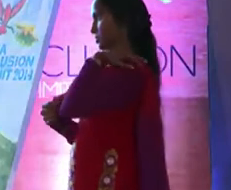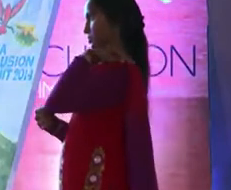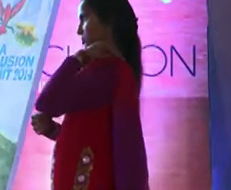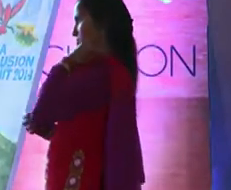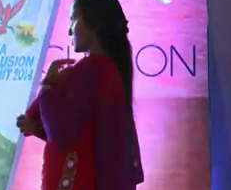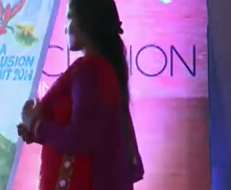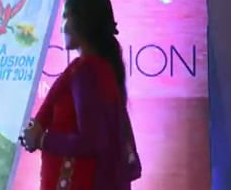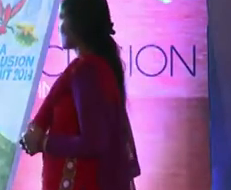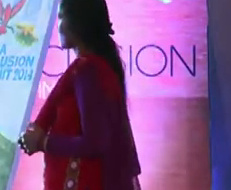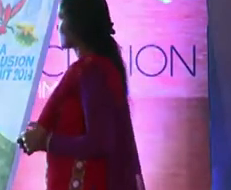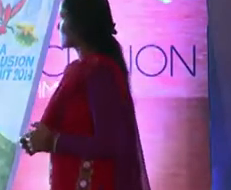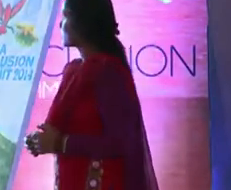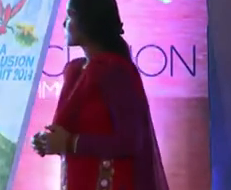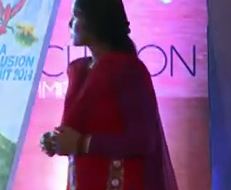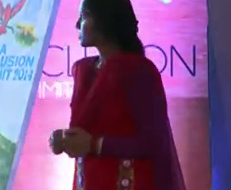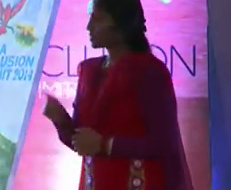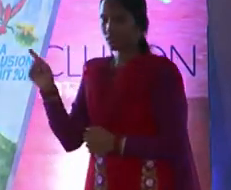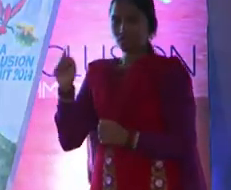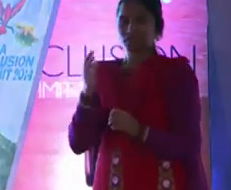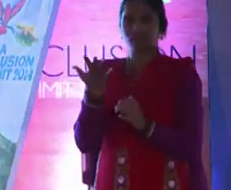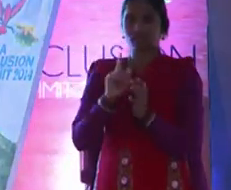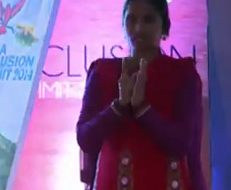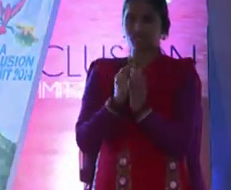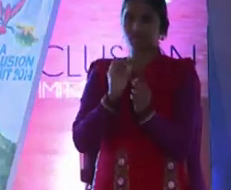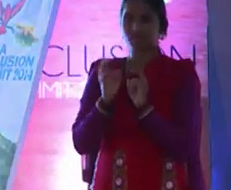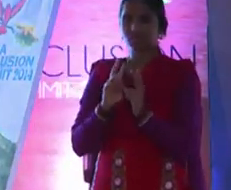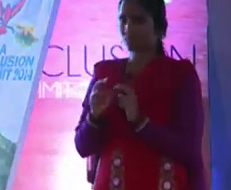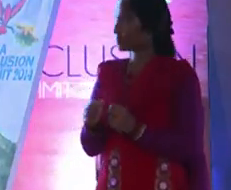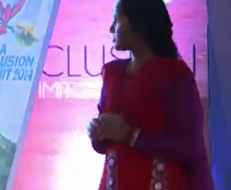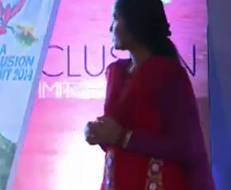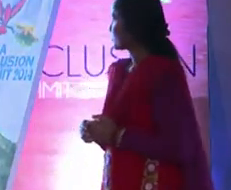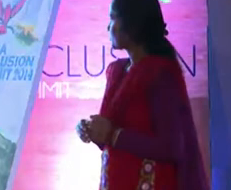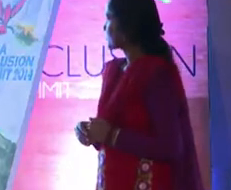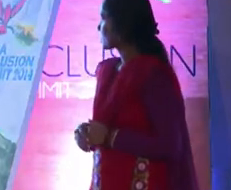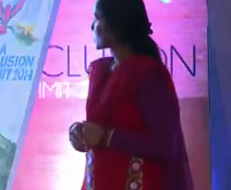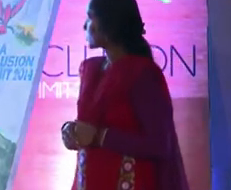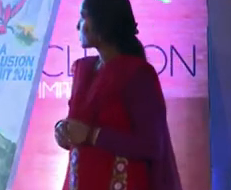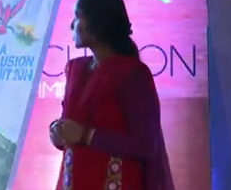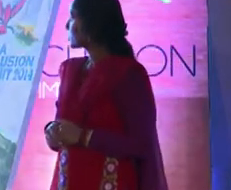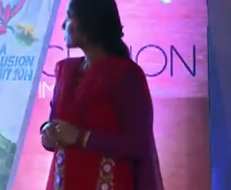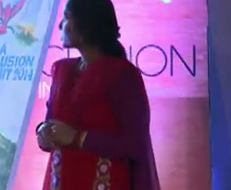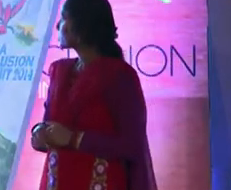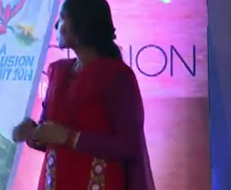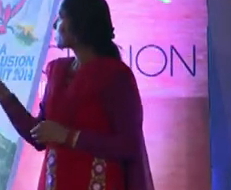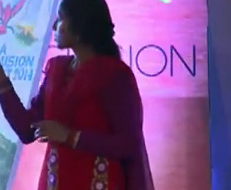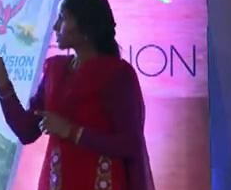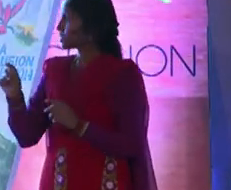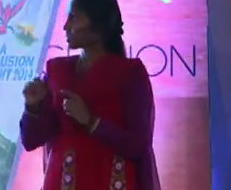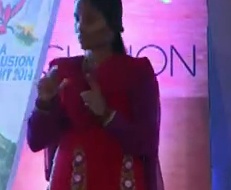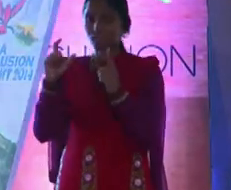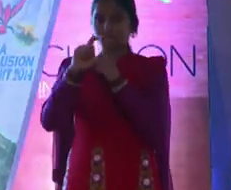input on which I'll just spend another 2 minutes. This is an input where we are going to, this is going to be launched on the 3rd of December.